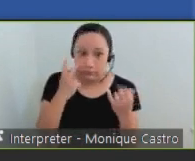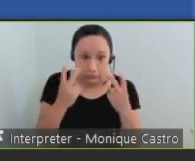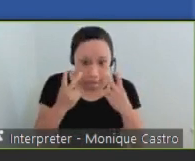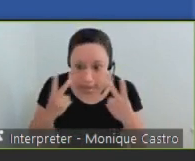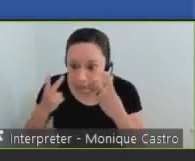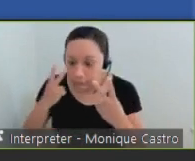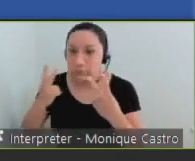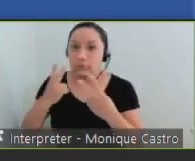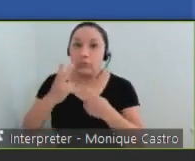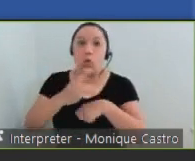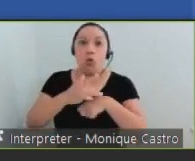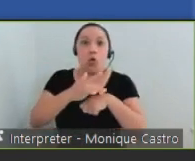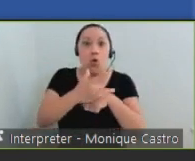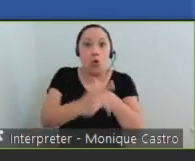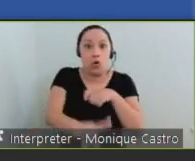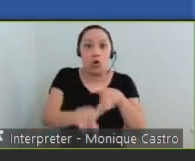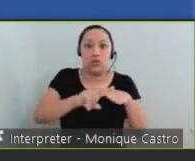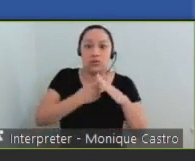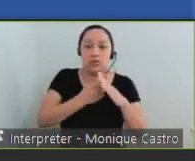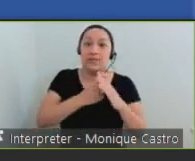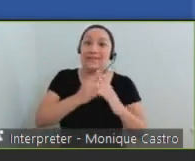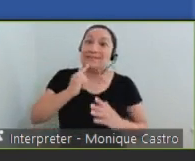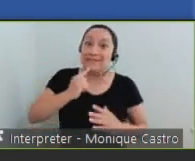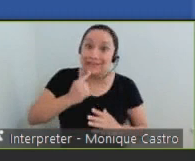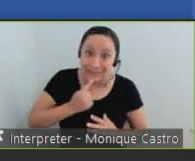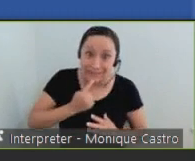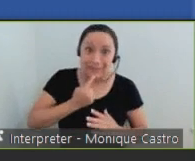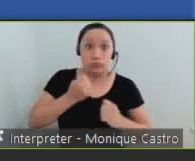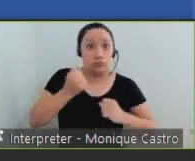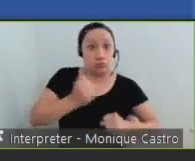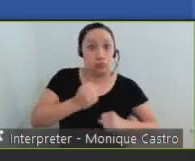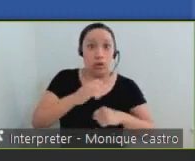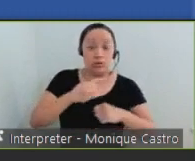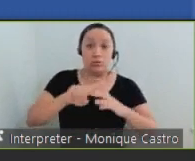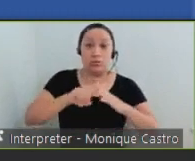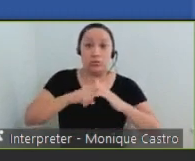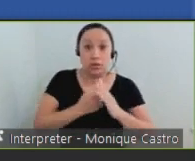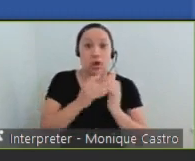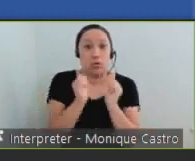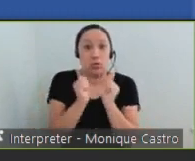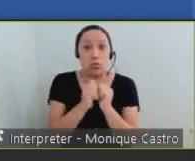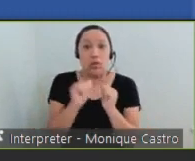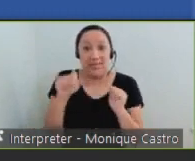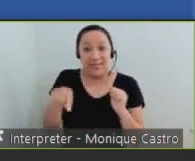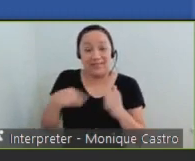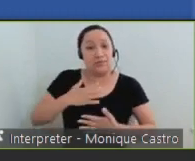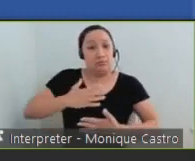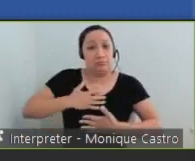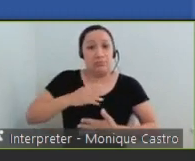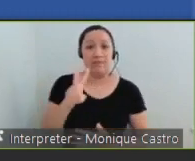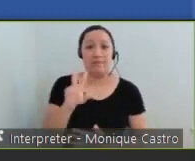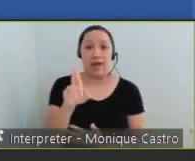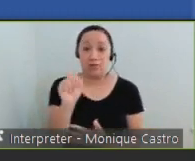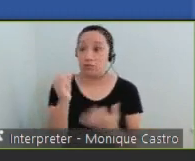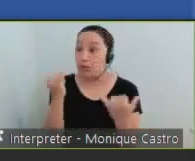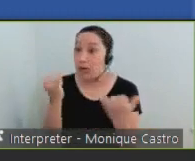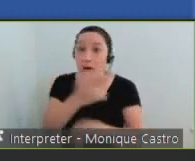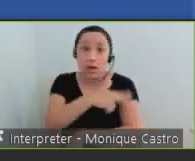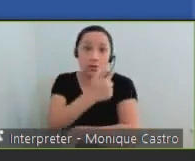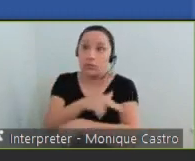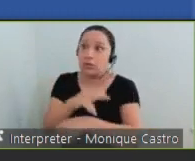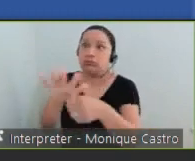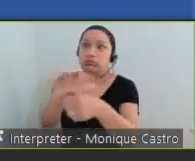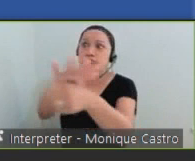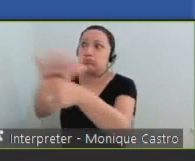to both the RSV and flu seasons, and our emergency departments and inpatient units are really managing patient volumes like we've never